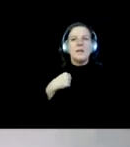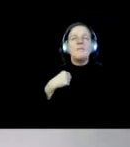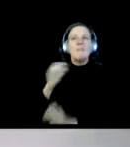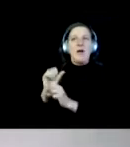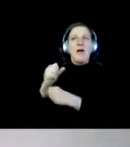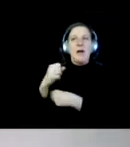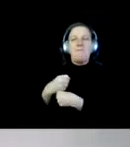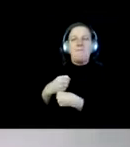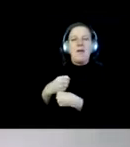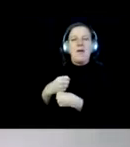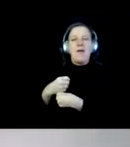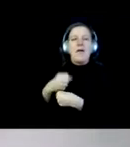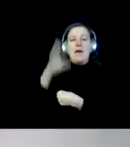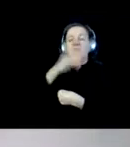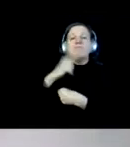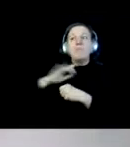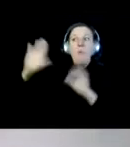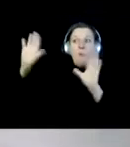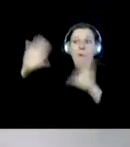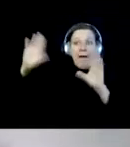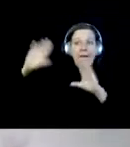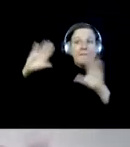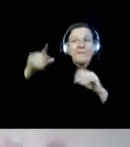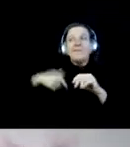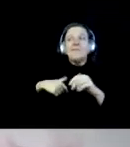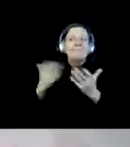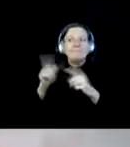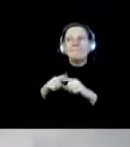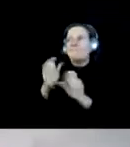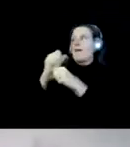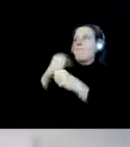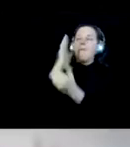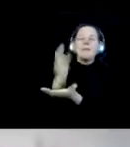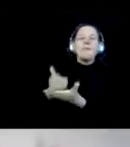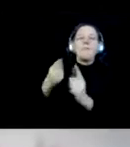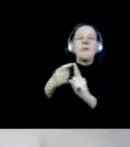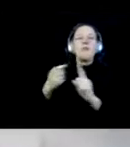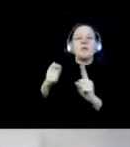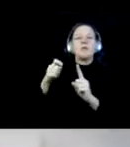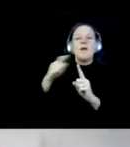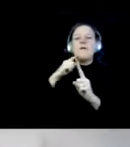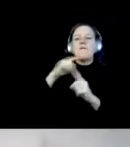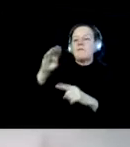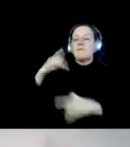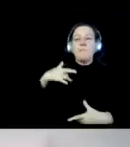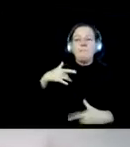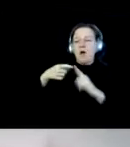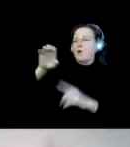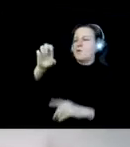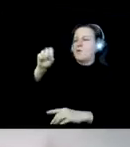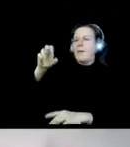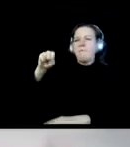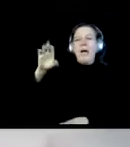guess I'll just segue into some pictures of these models from essence.com, which is the kind of one of the